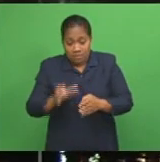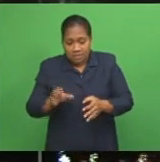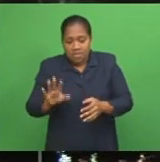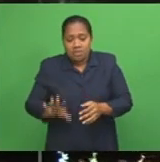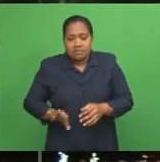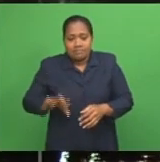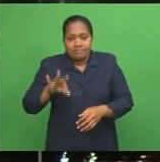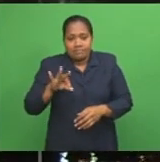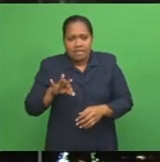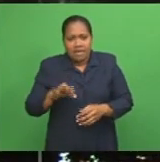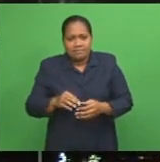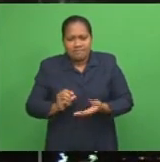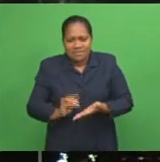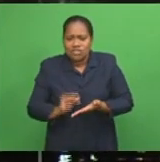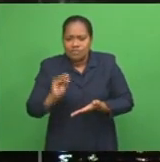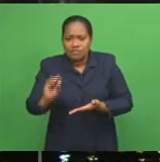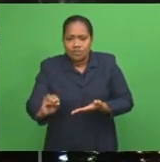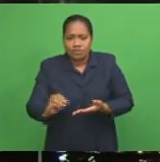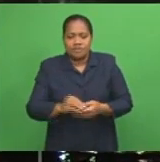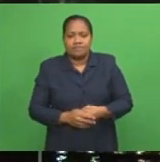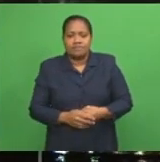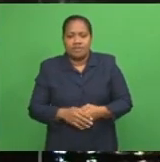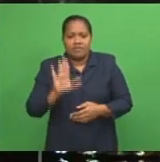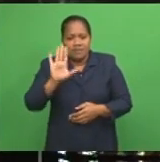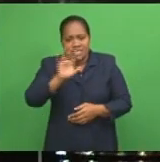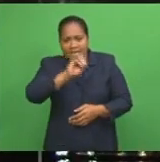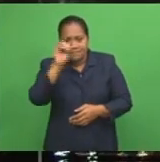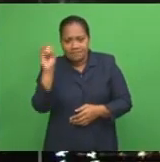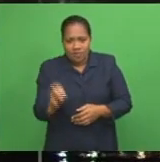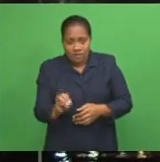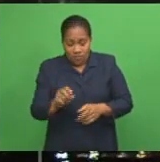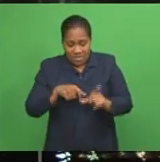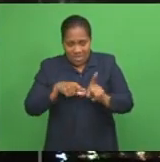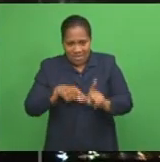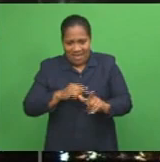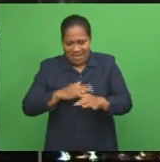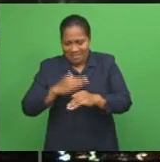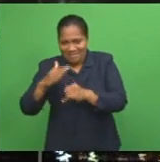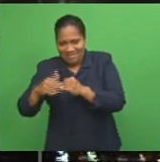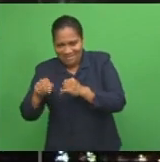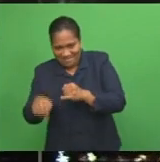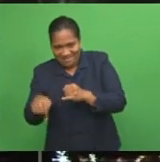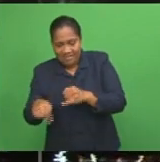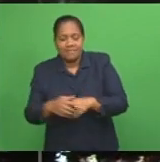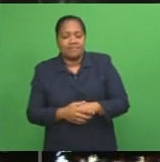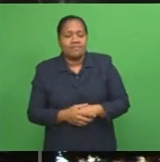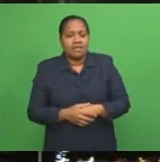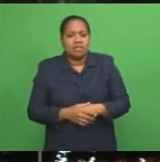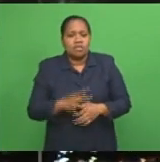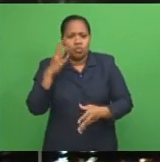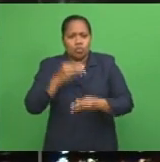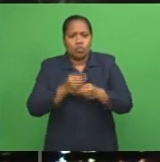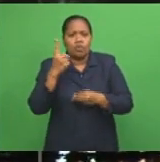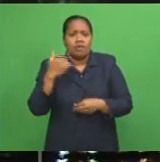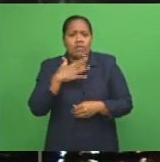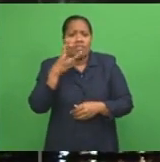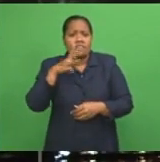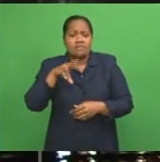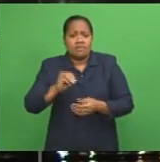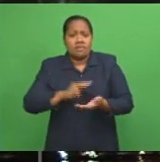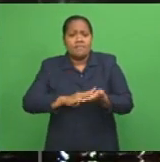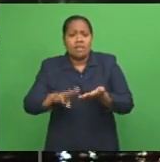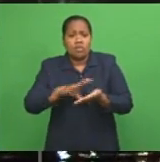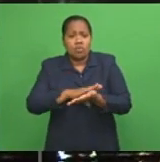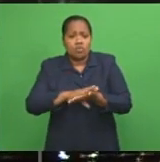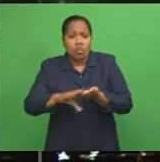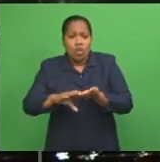year end. The decision by the Ministry of Economy will guarantee a return of an estimated $130 million in